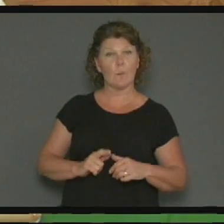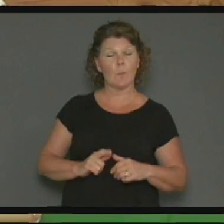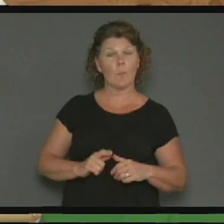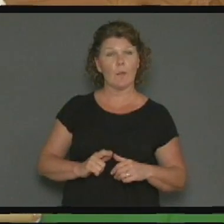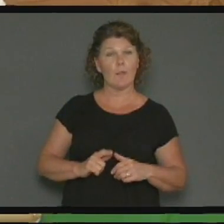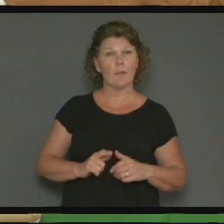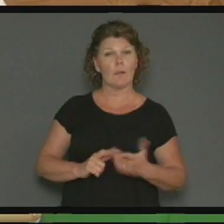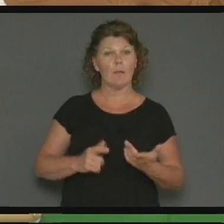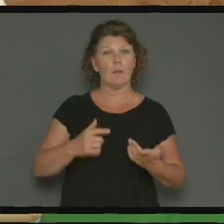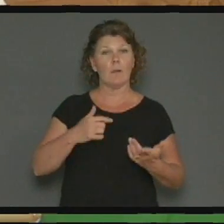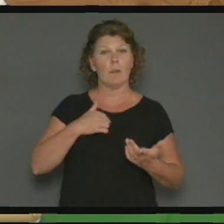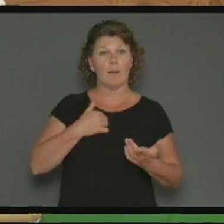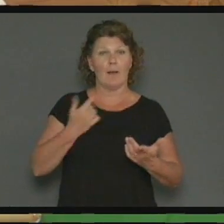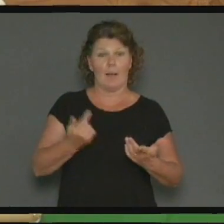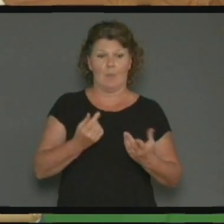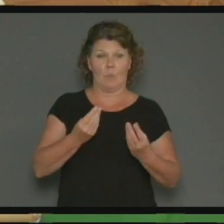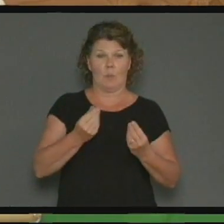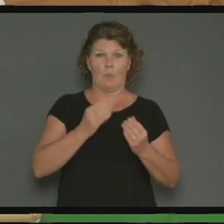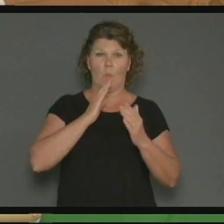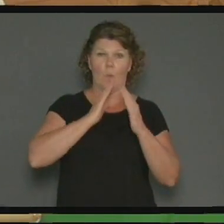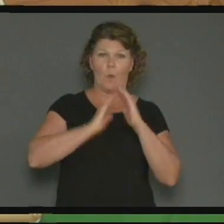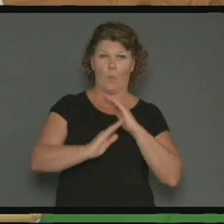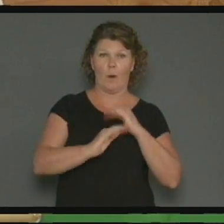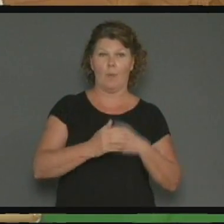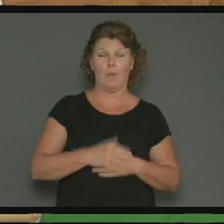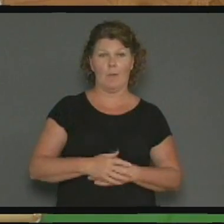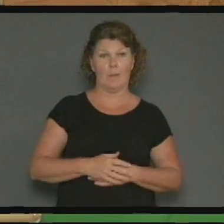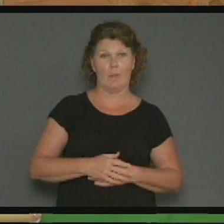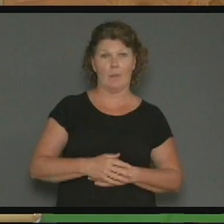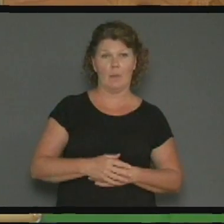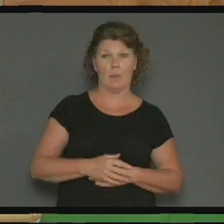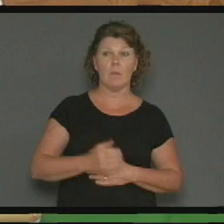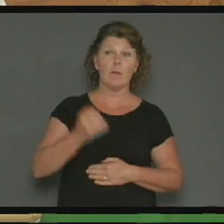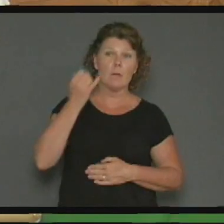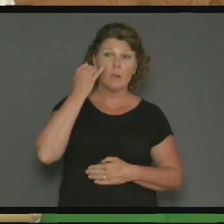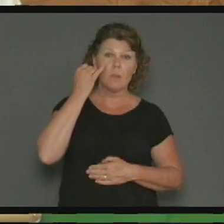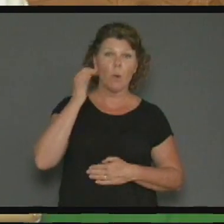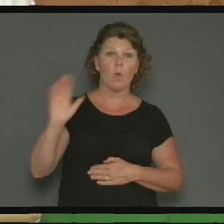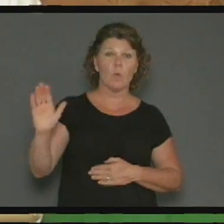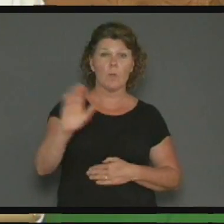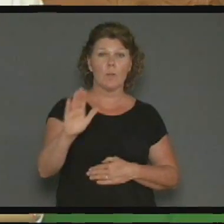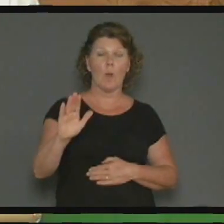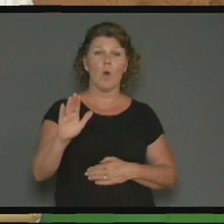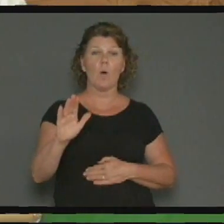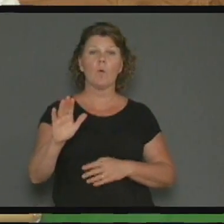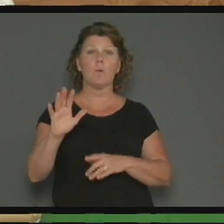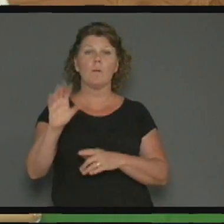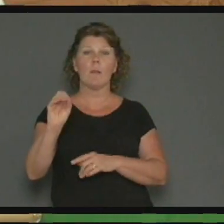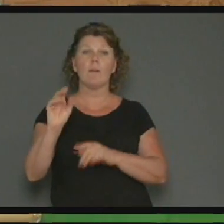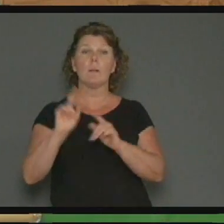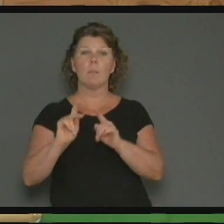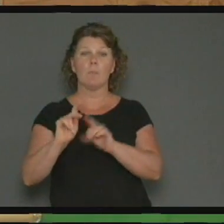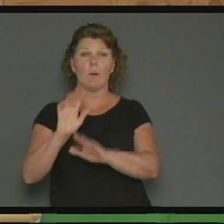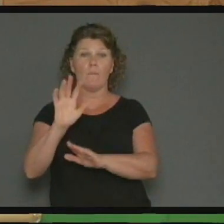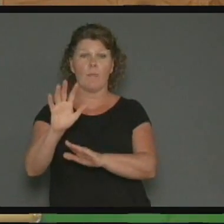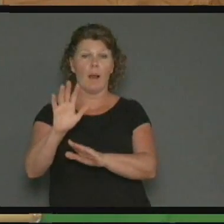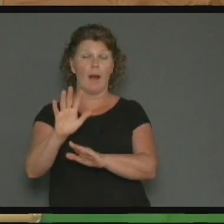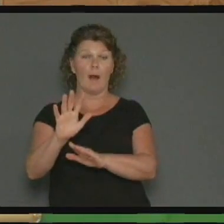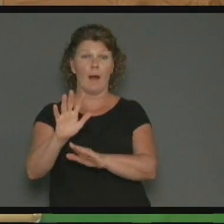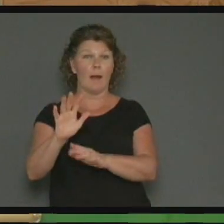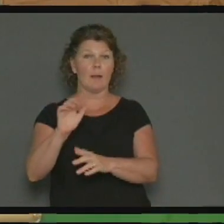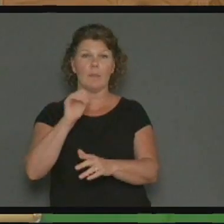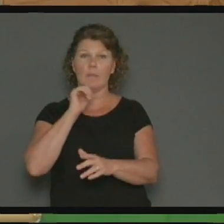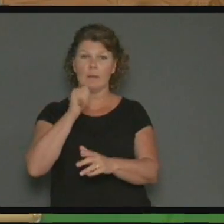am but dust and ashes. Suppose 5 of the 50 righteous are lacking. Will you destroy